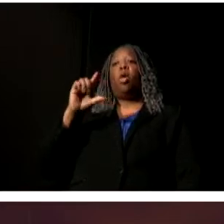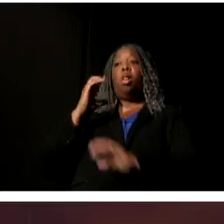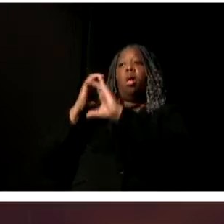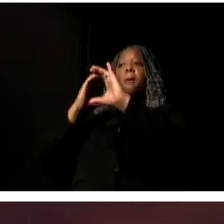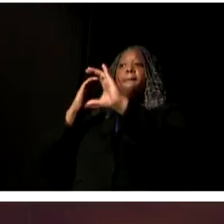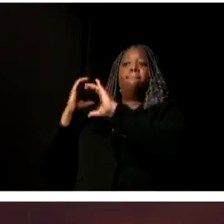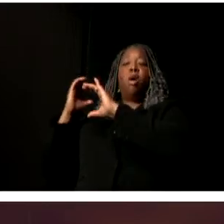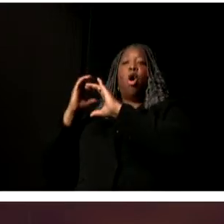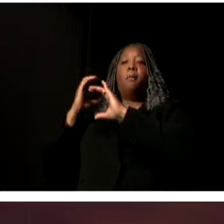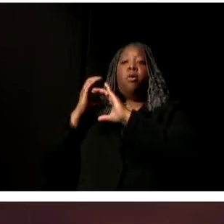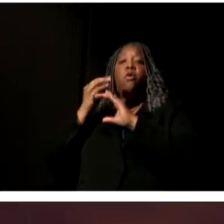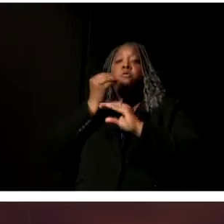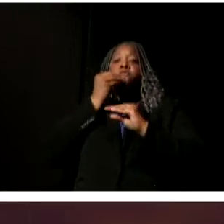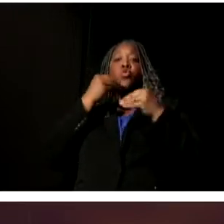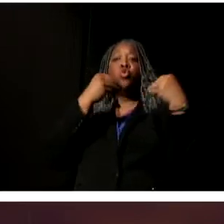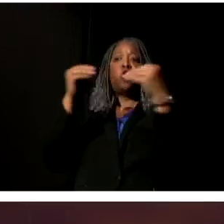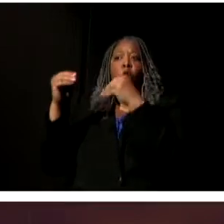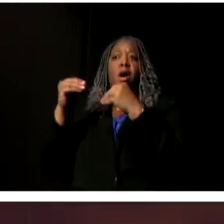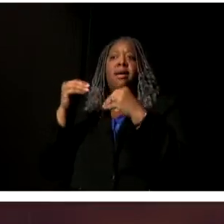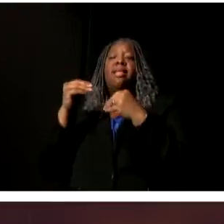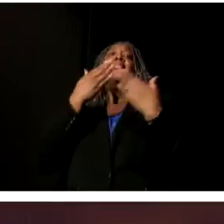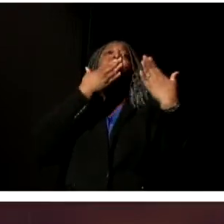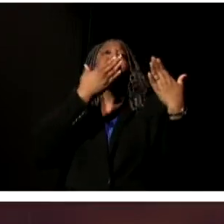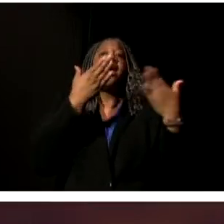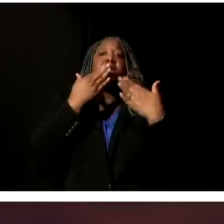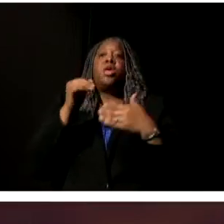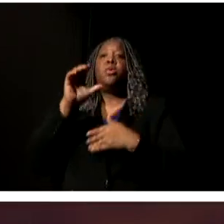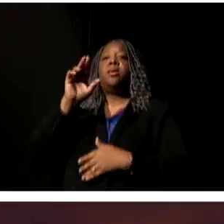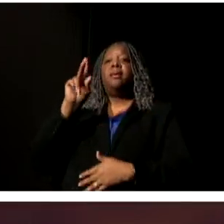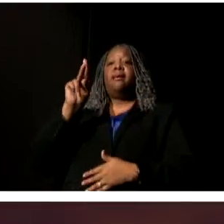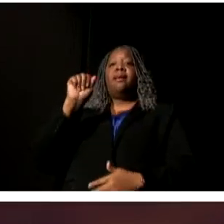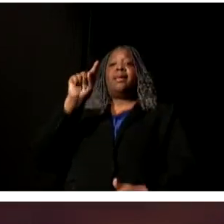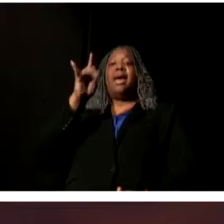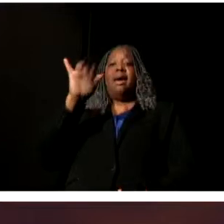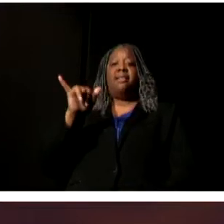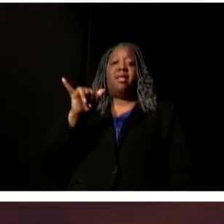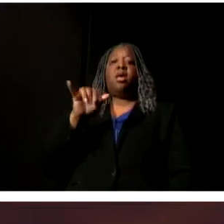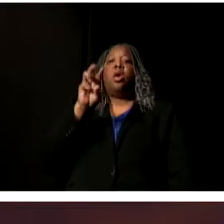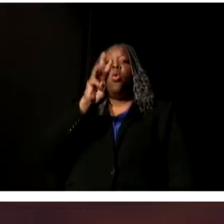I extend my gratitude to Vice Mayor Kathy Webb.